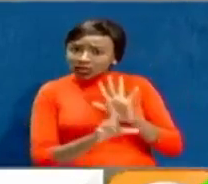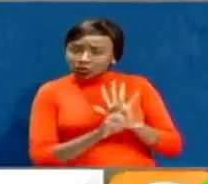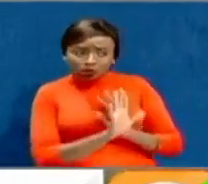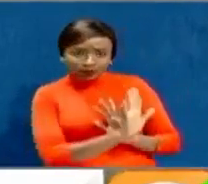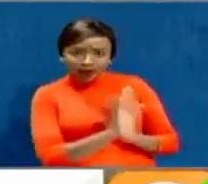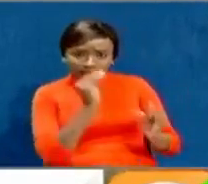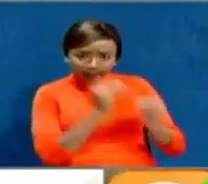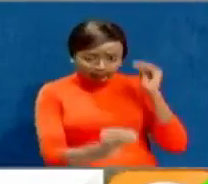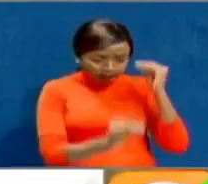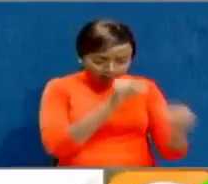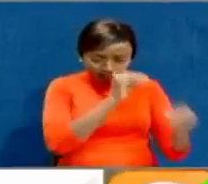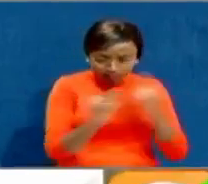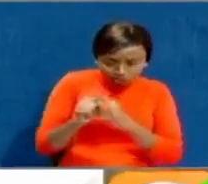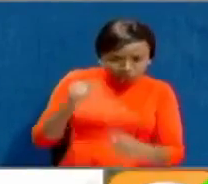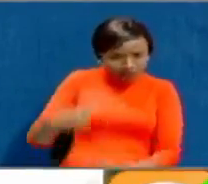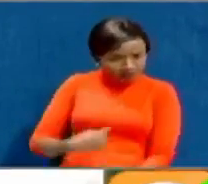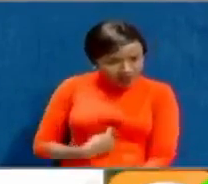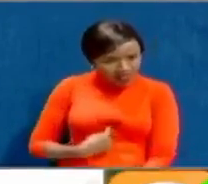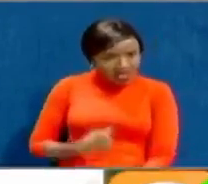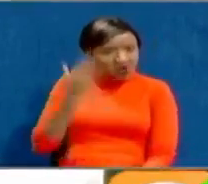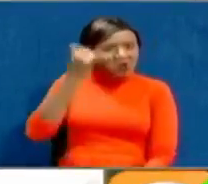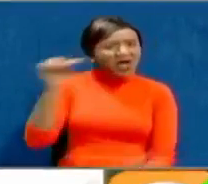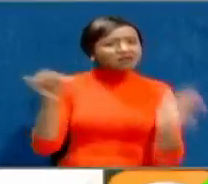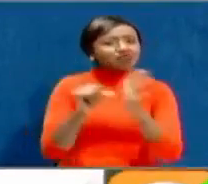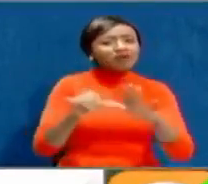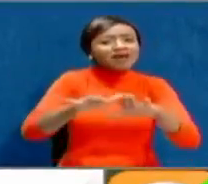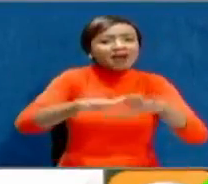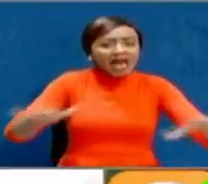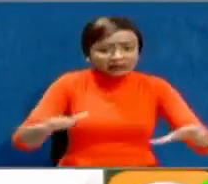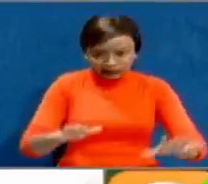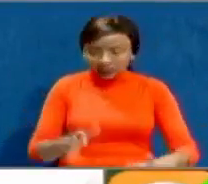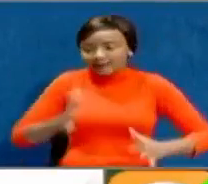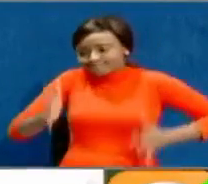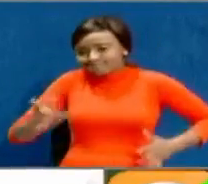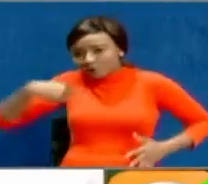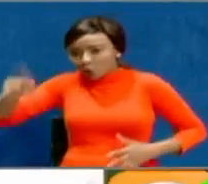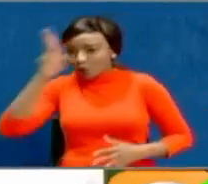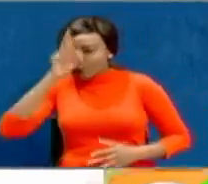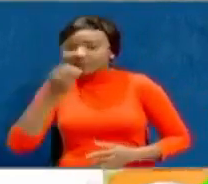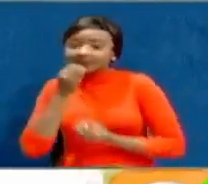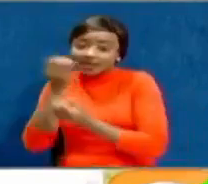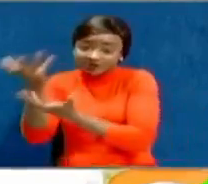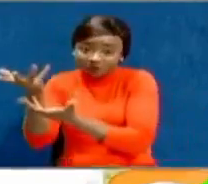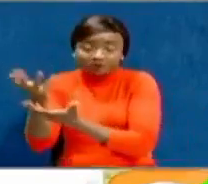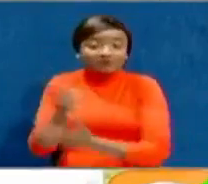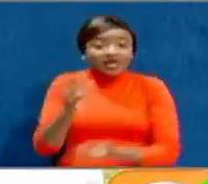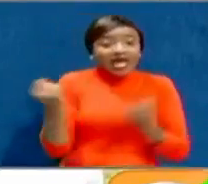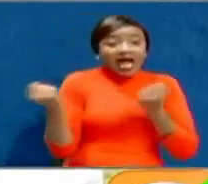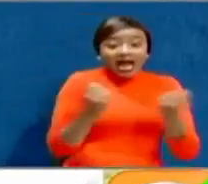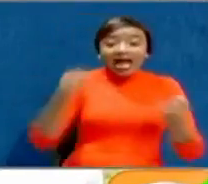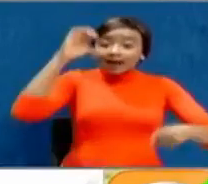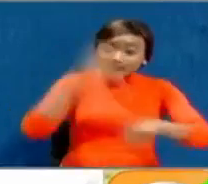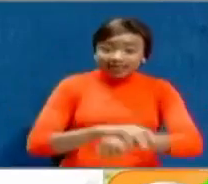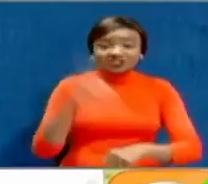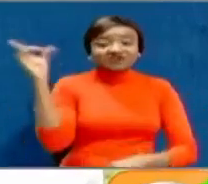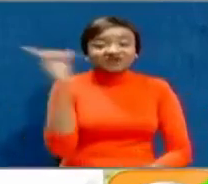her sister-in-law over a disputed family property. Maureen reported the intel at Kisii Central Police Station. Probox ilikuwa